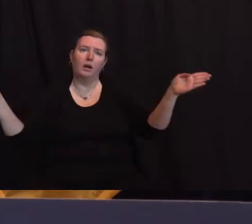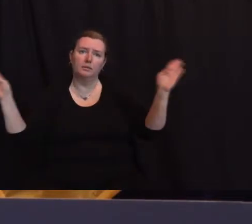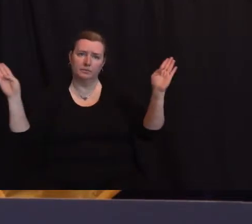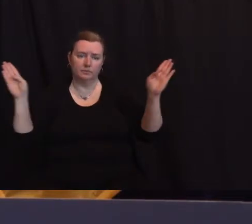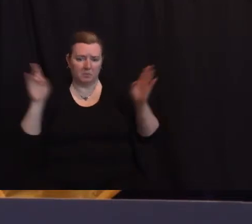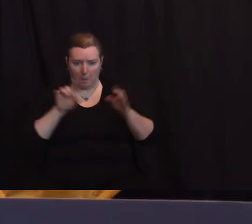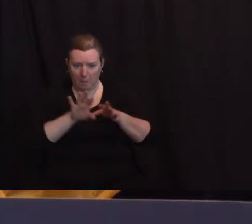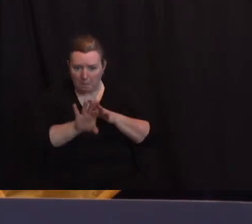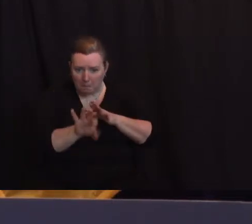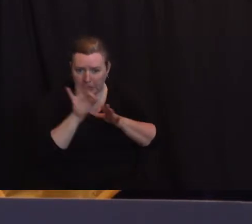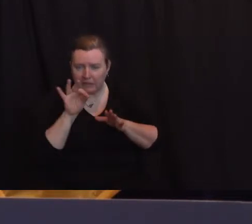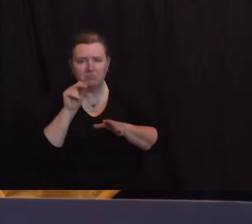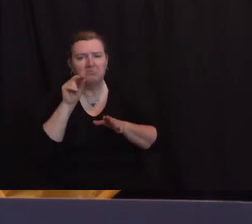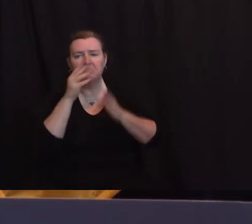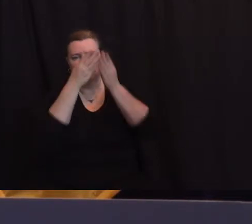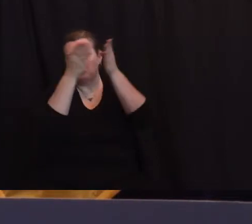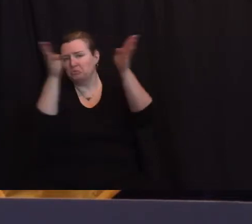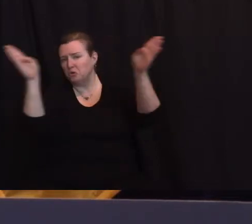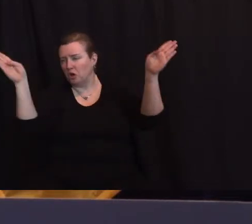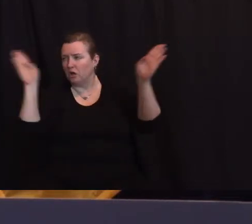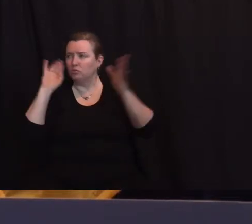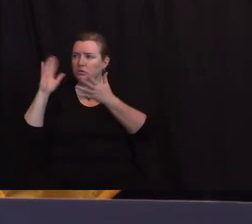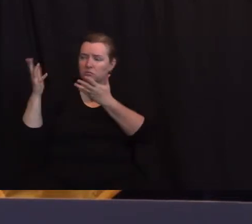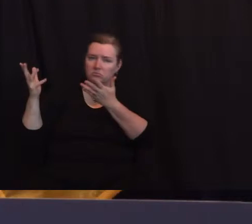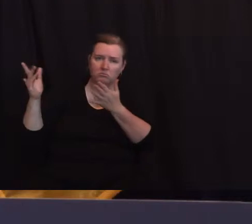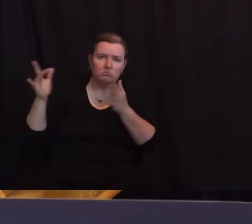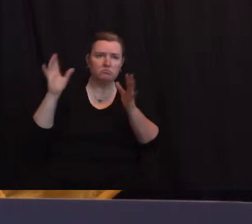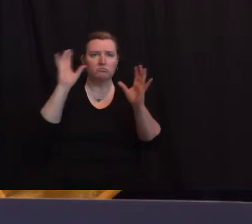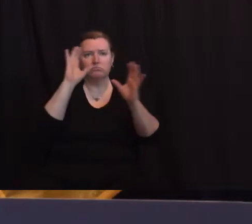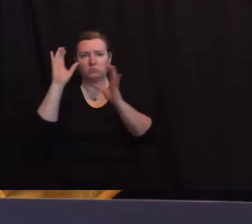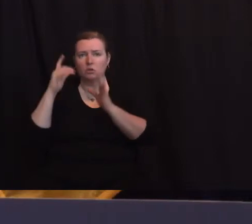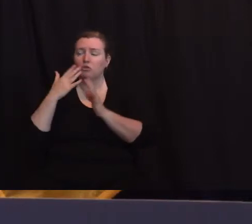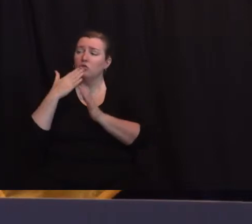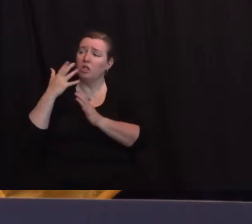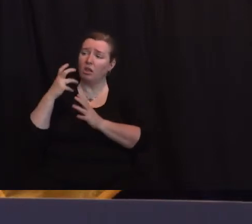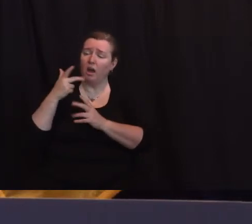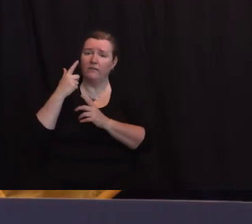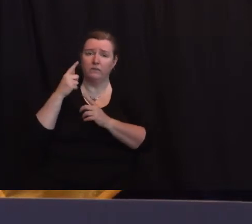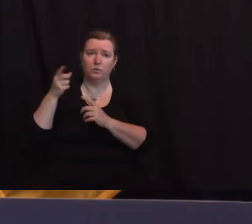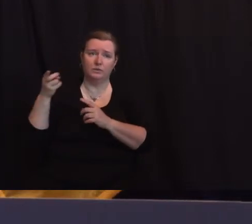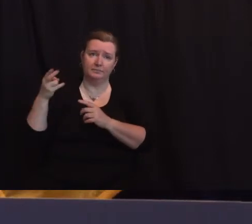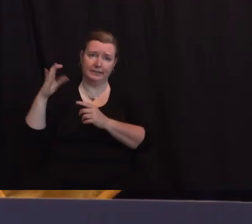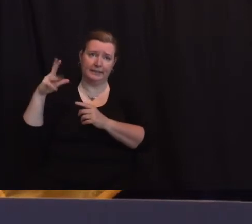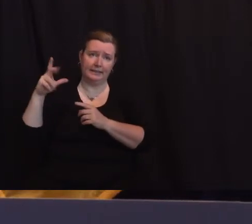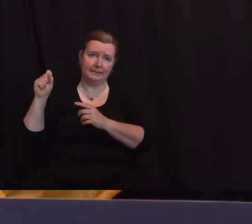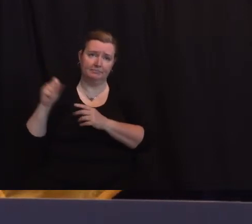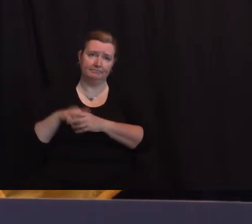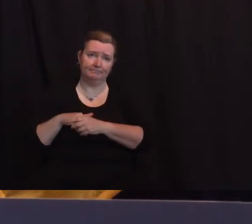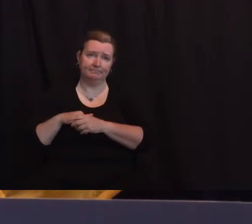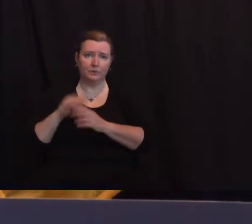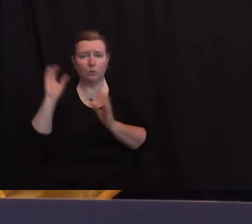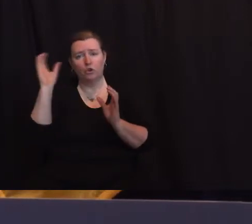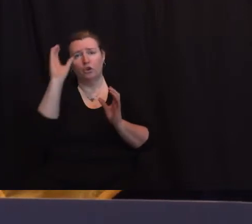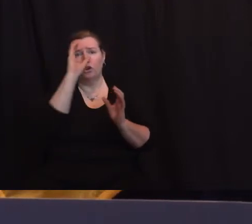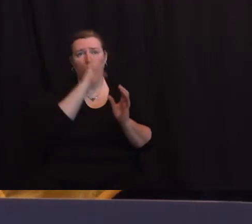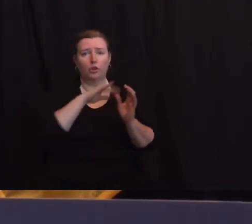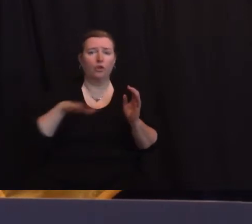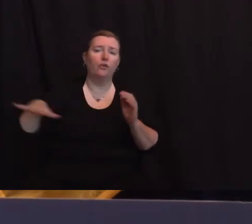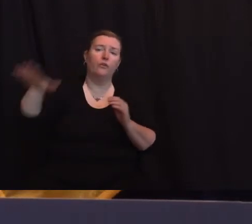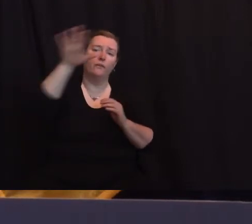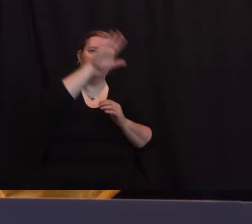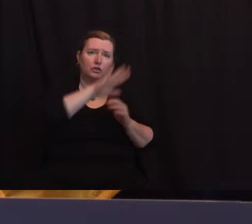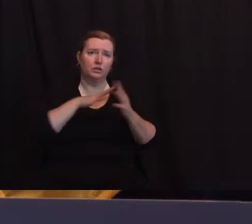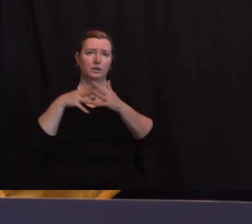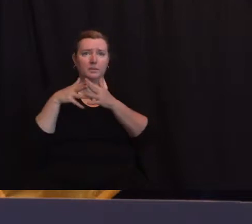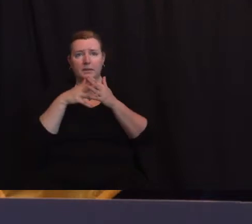for his service. I wish him the best. My guess is this is something plus or minus that looks like a nationwide search to get the very best